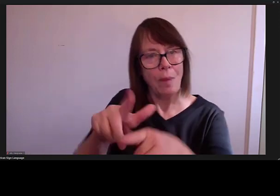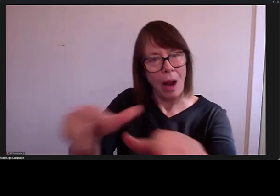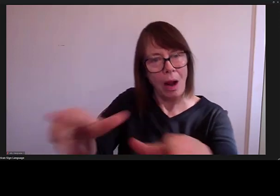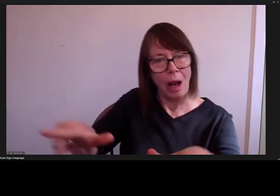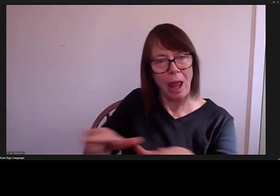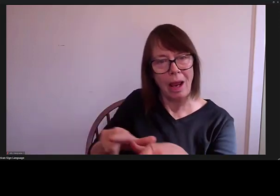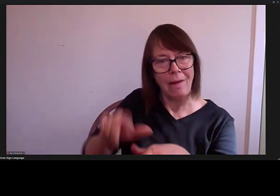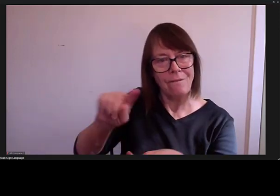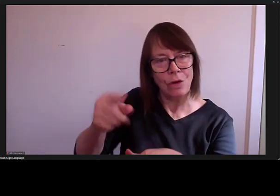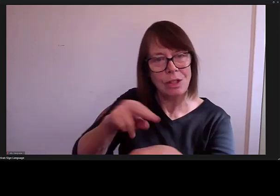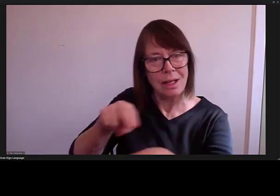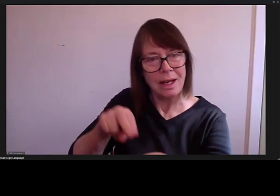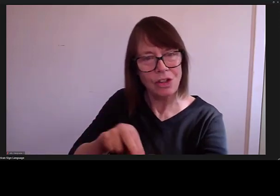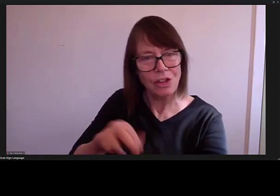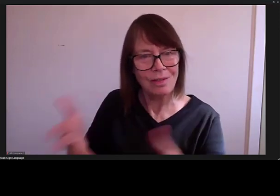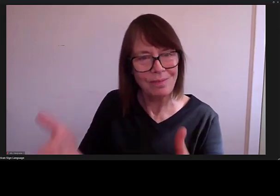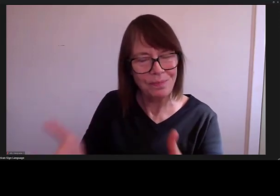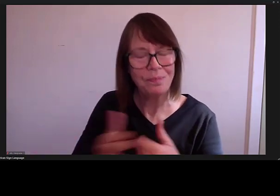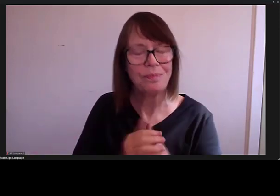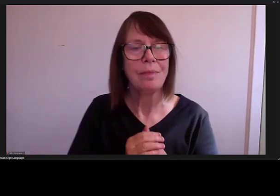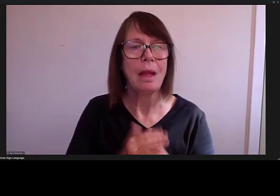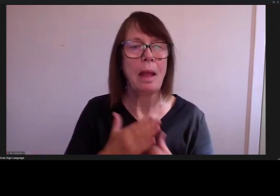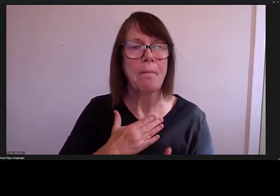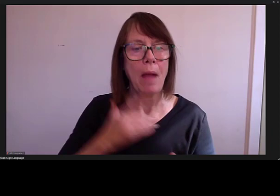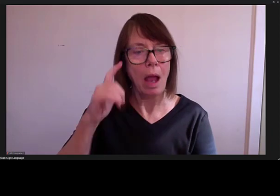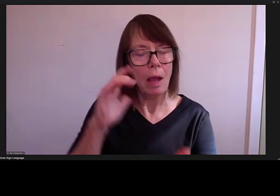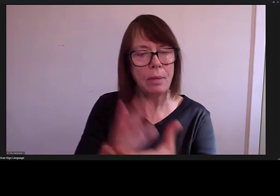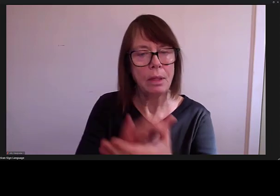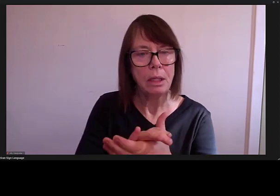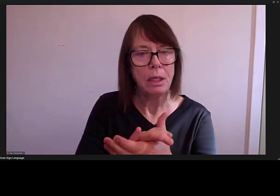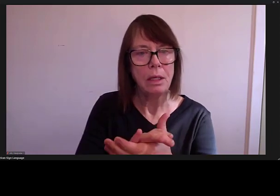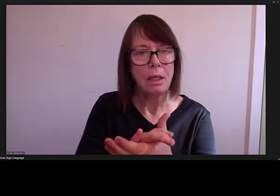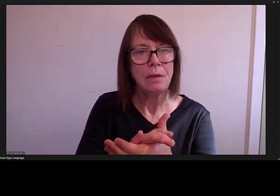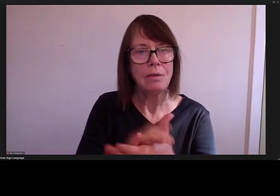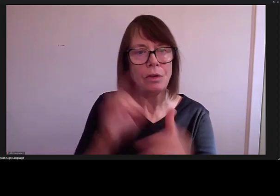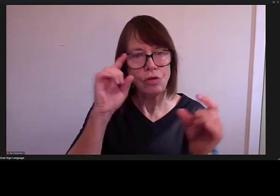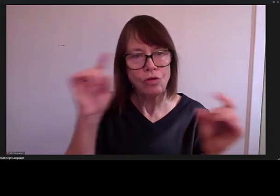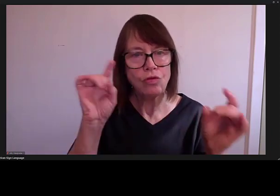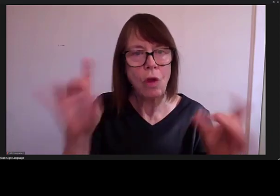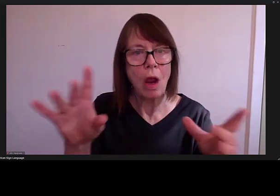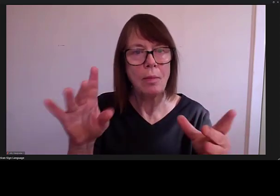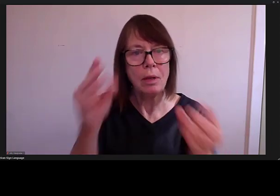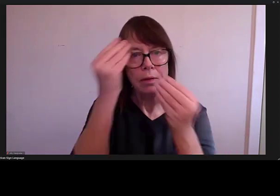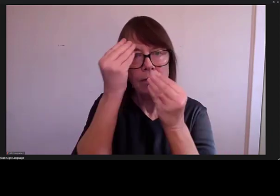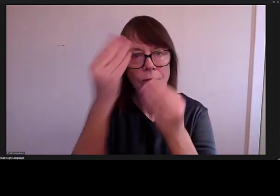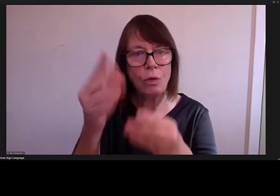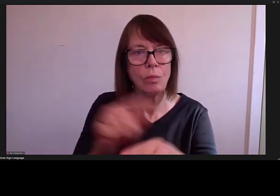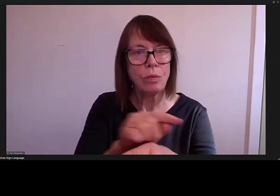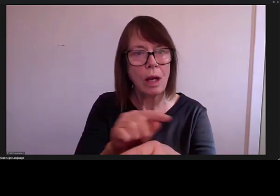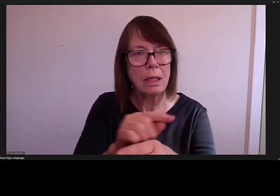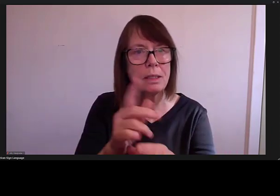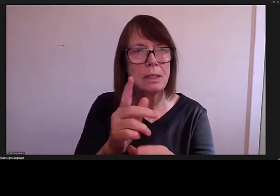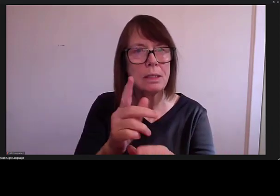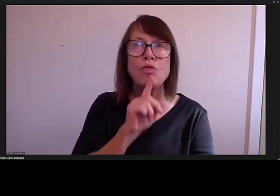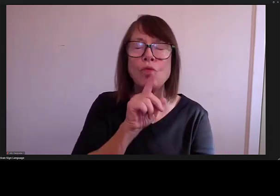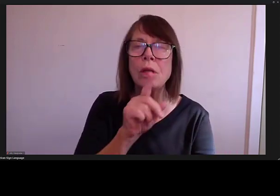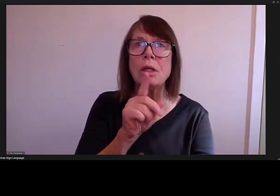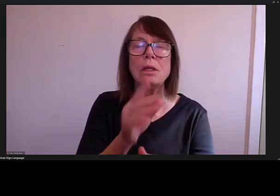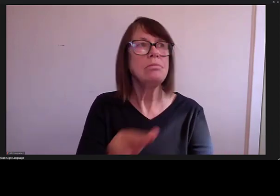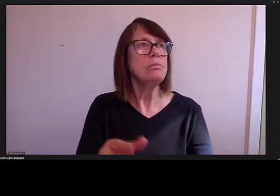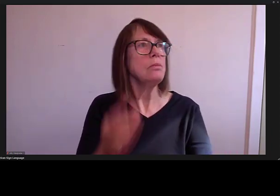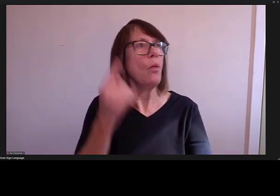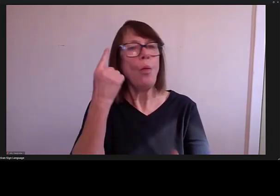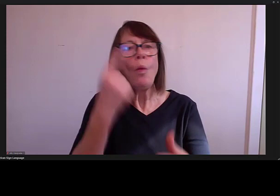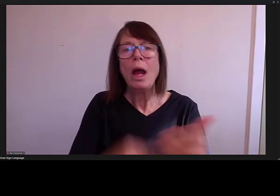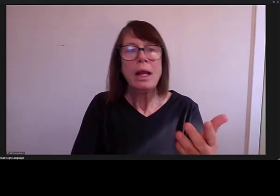Nation. My belief is that trauma-informed practice is a matter of social justice. And